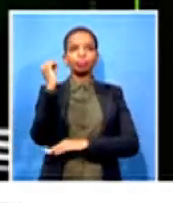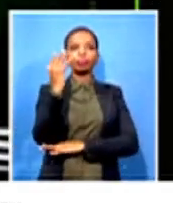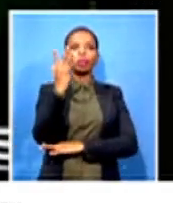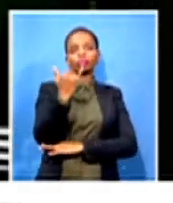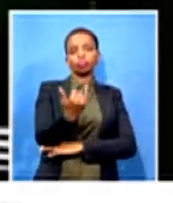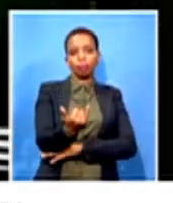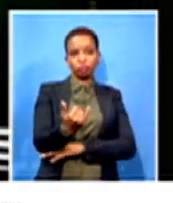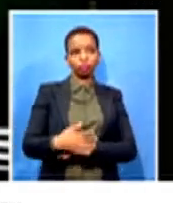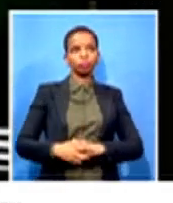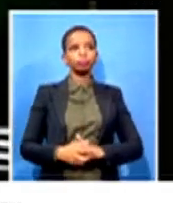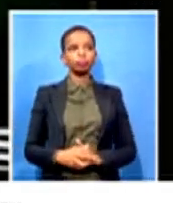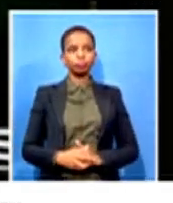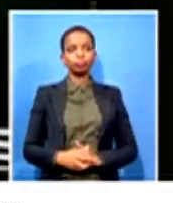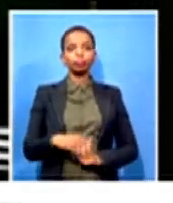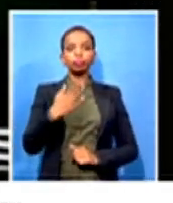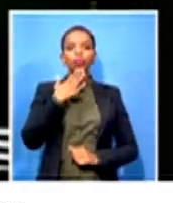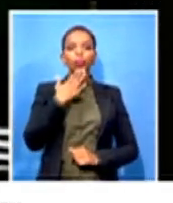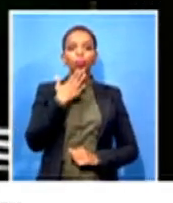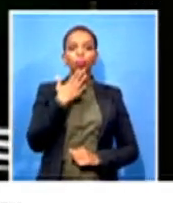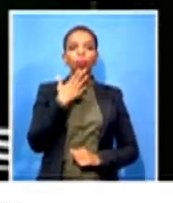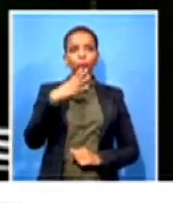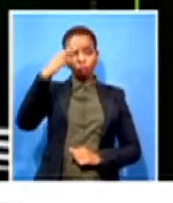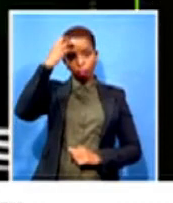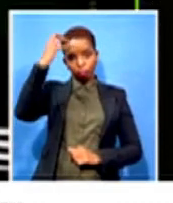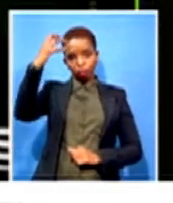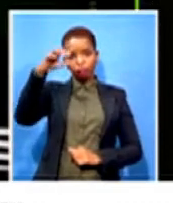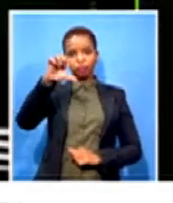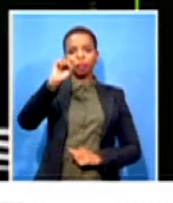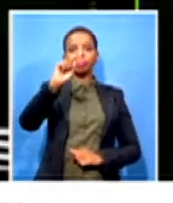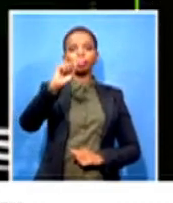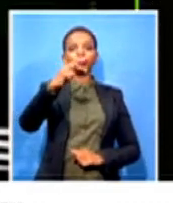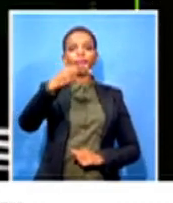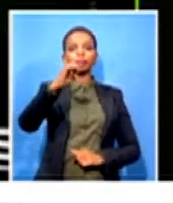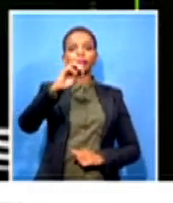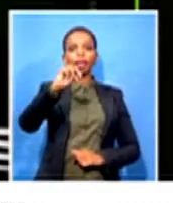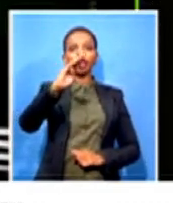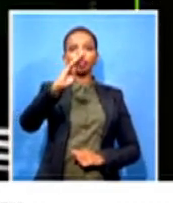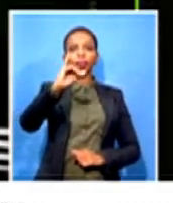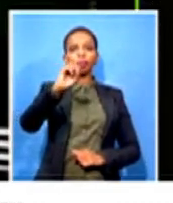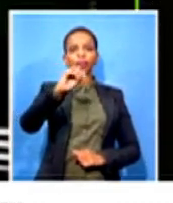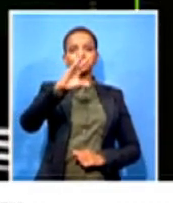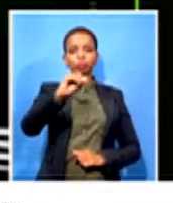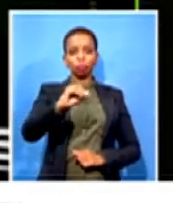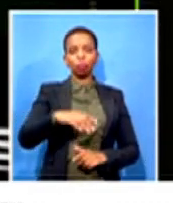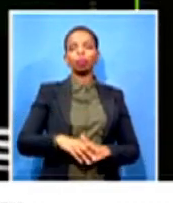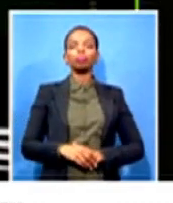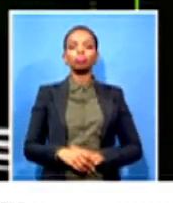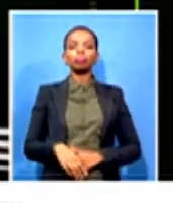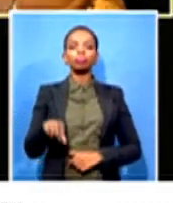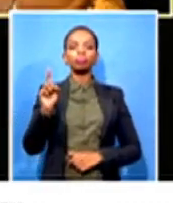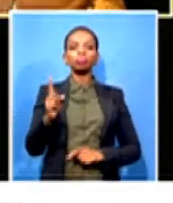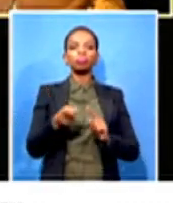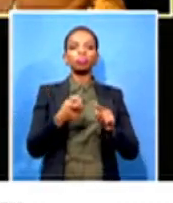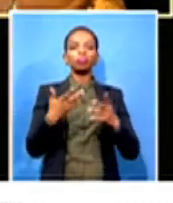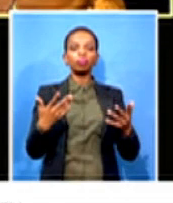Stempiso Velapi. He's a pediatrician. He's an associate professor with the University of Witwatersrand and the head of pediatrics at